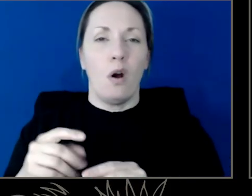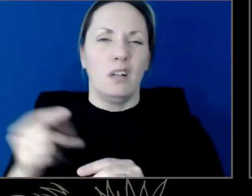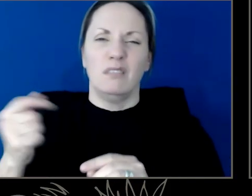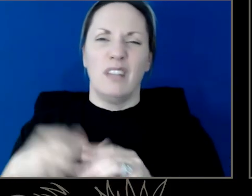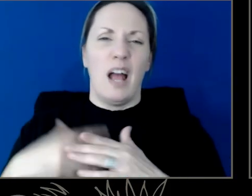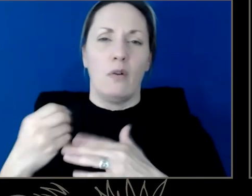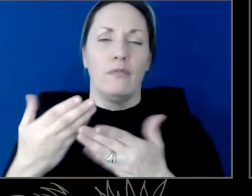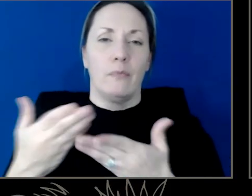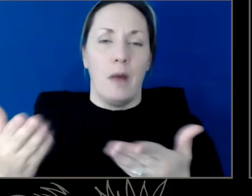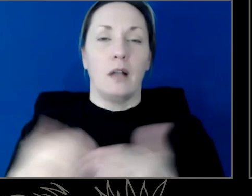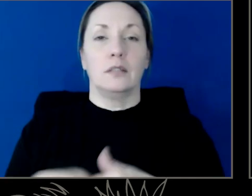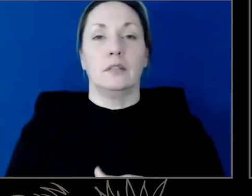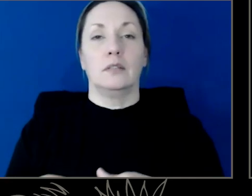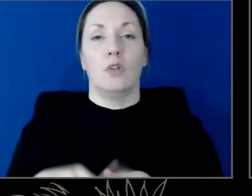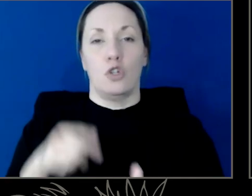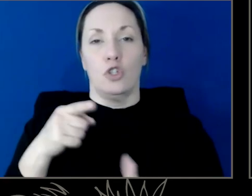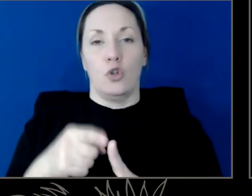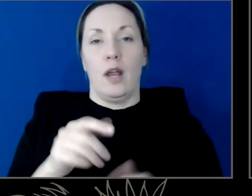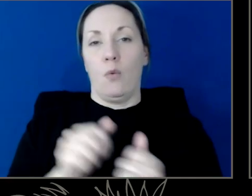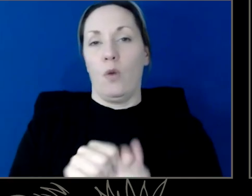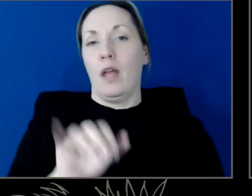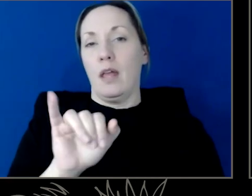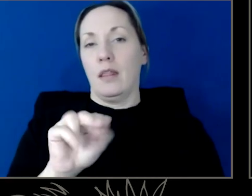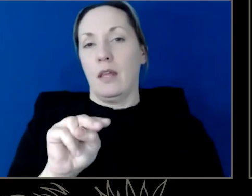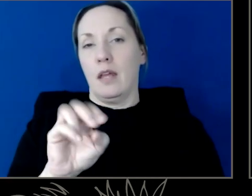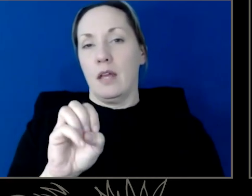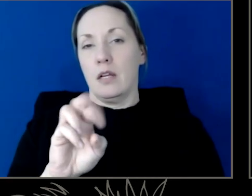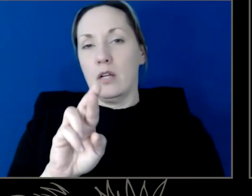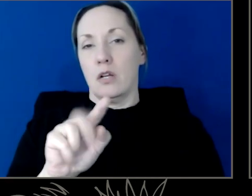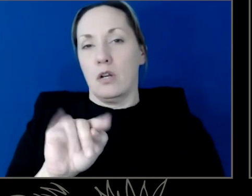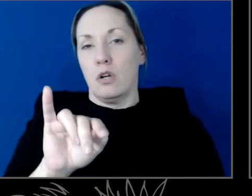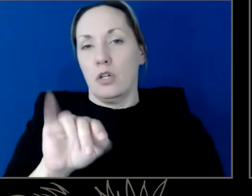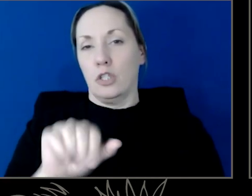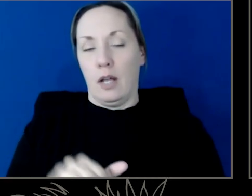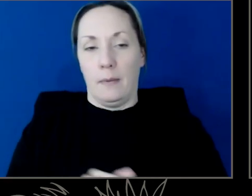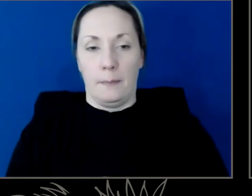straight out of the box with Inertia.